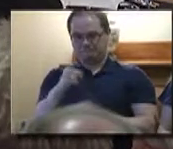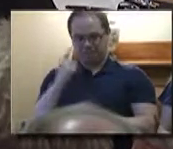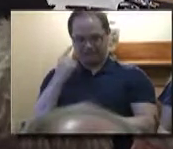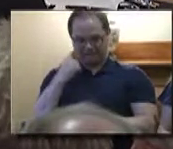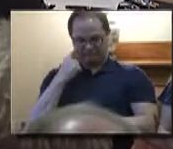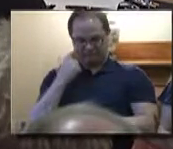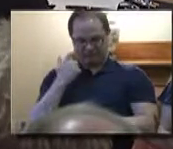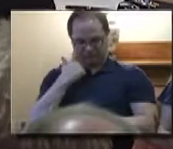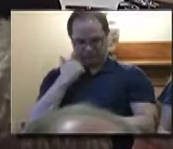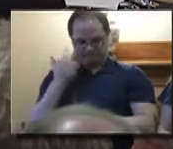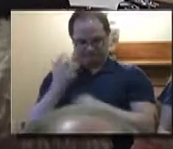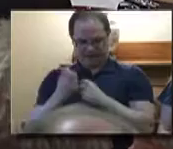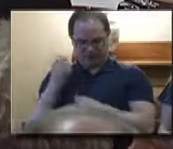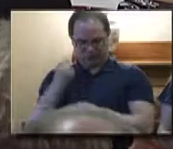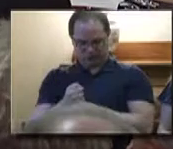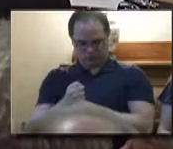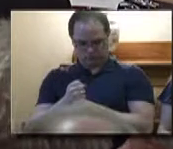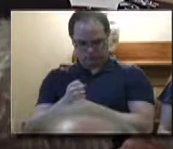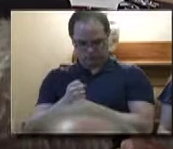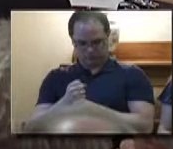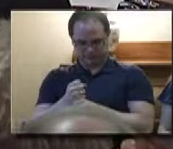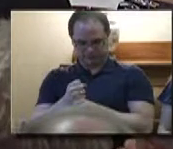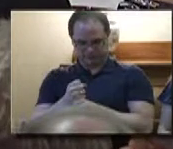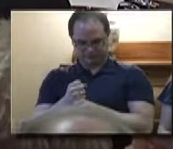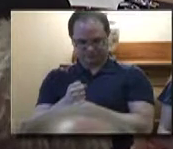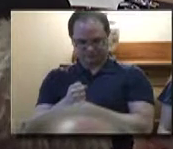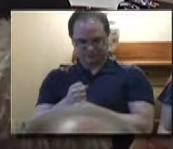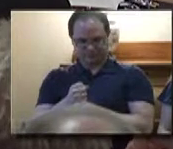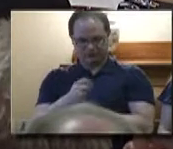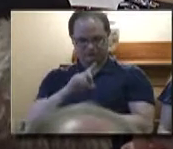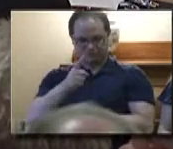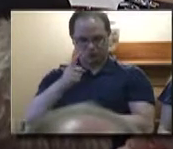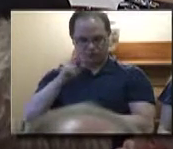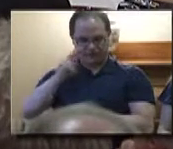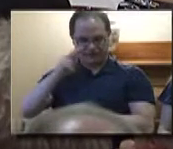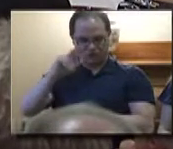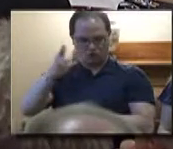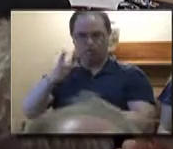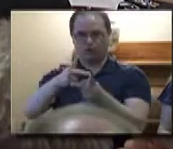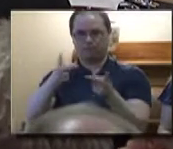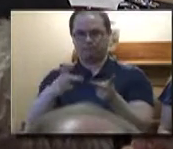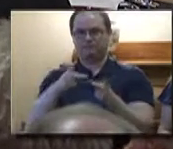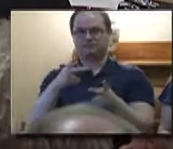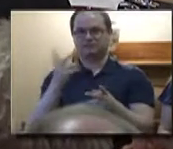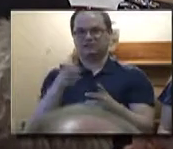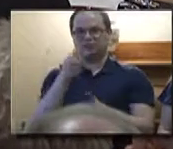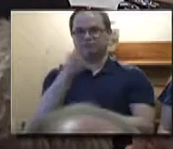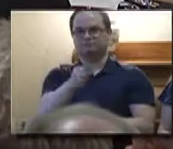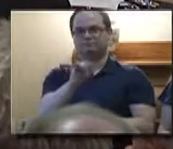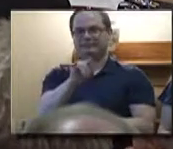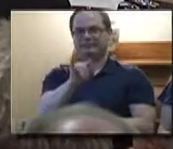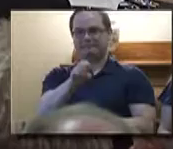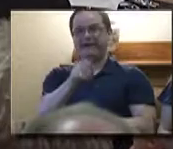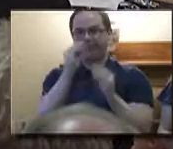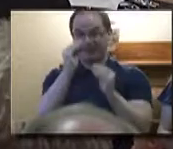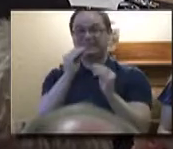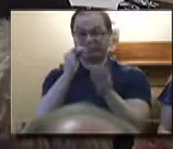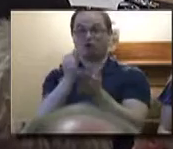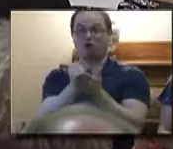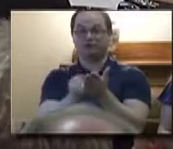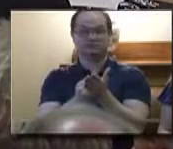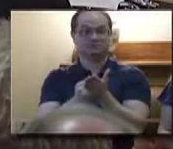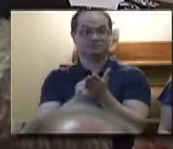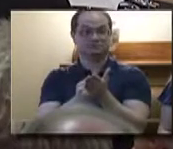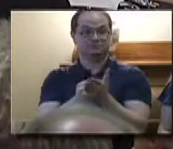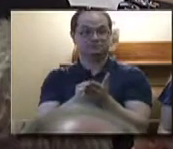past 5 years, first, second, or third place has always been an inmate. And they teach art.